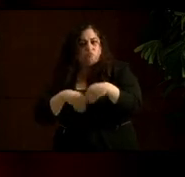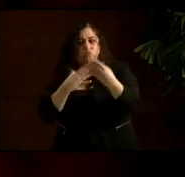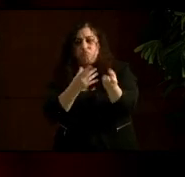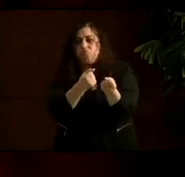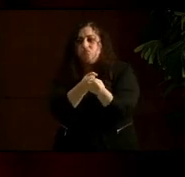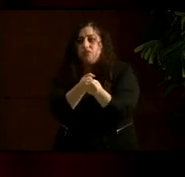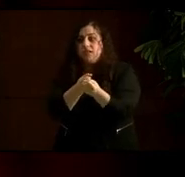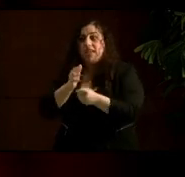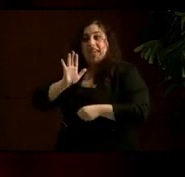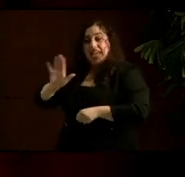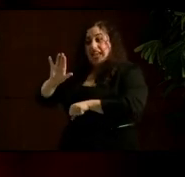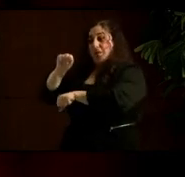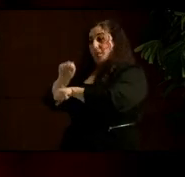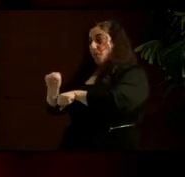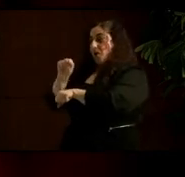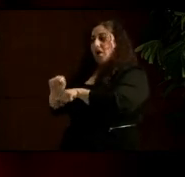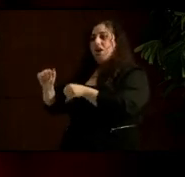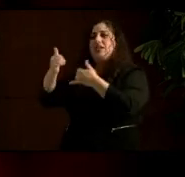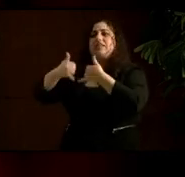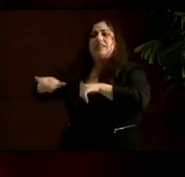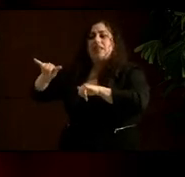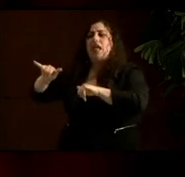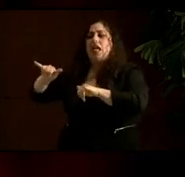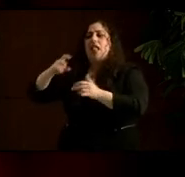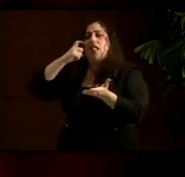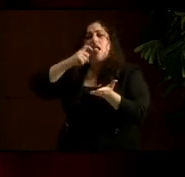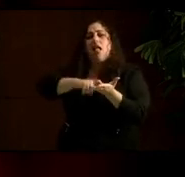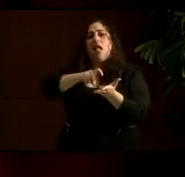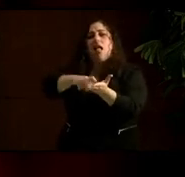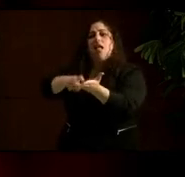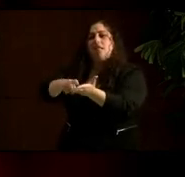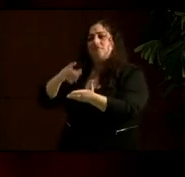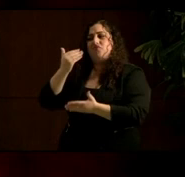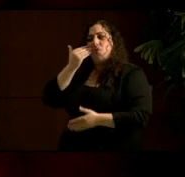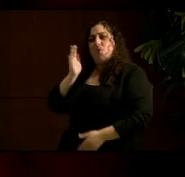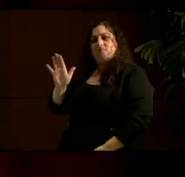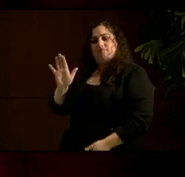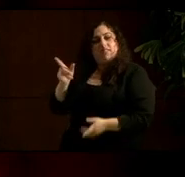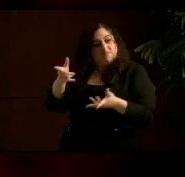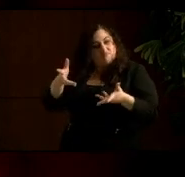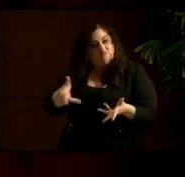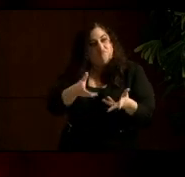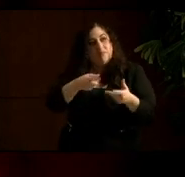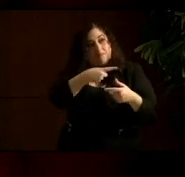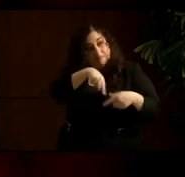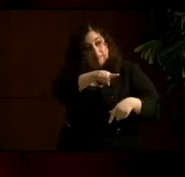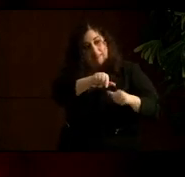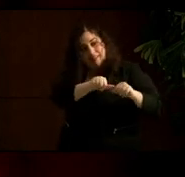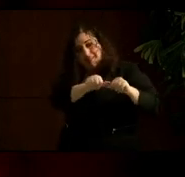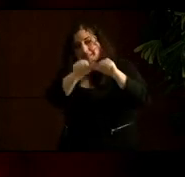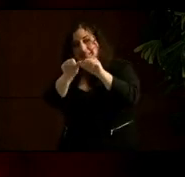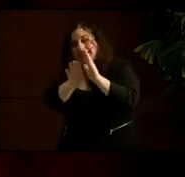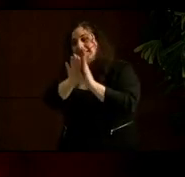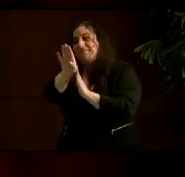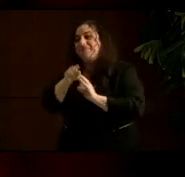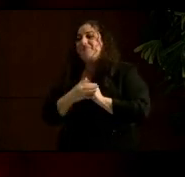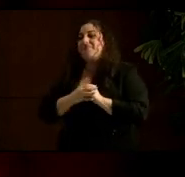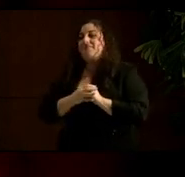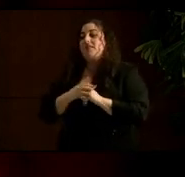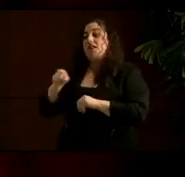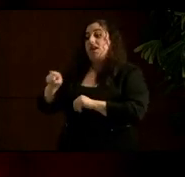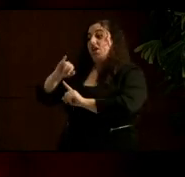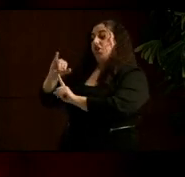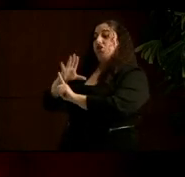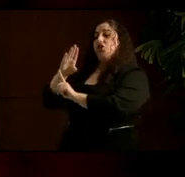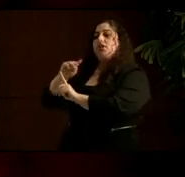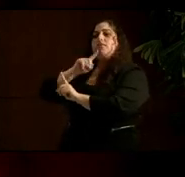a self-promoter. Finally, and most importantly, Jim is our friend. In fact, he is a true friend to all who work at the